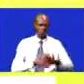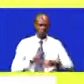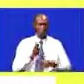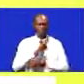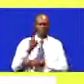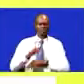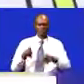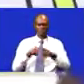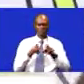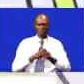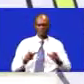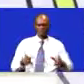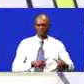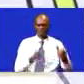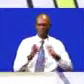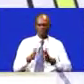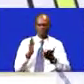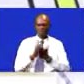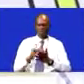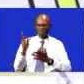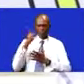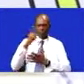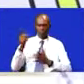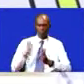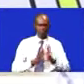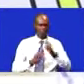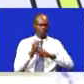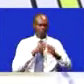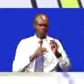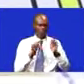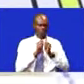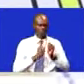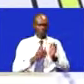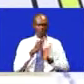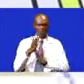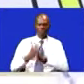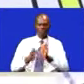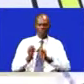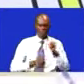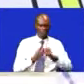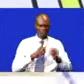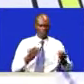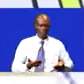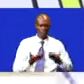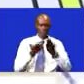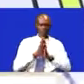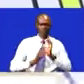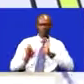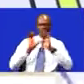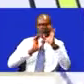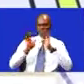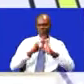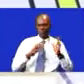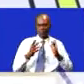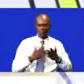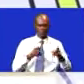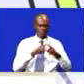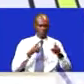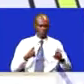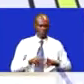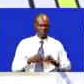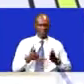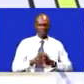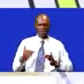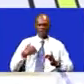kod namno. Geared and come up with programs that promote communications, put risk in the